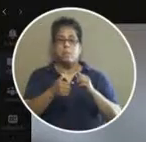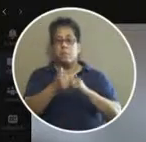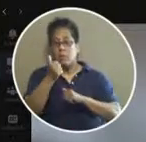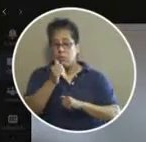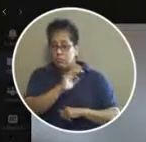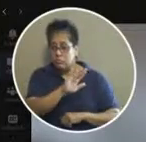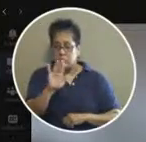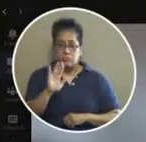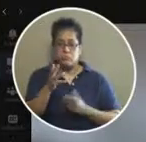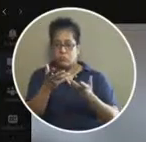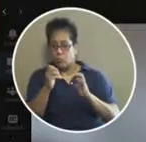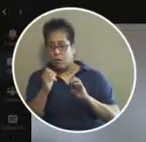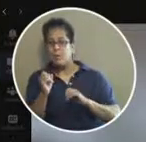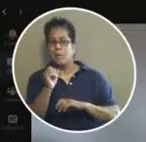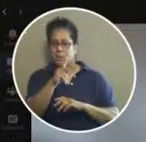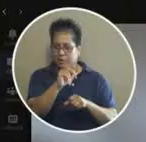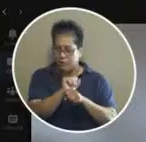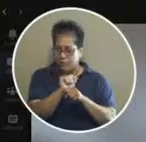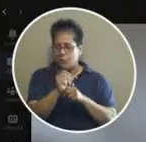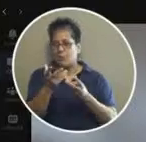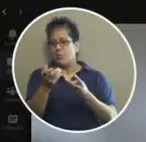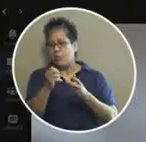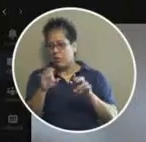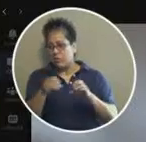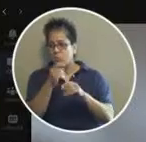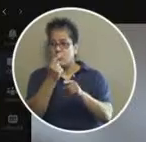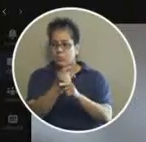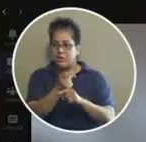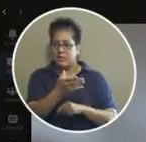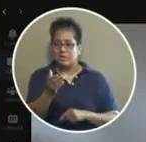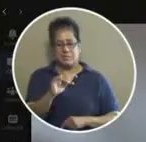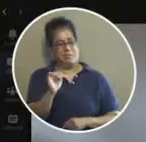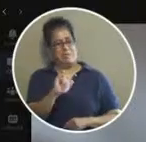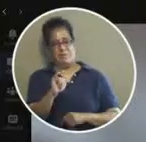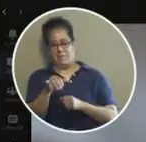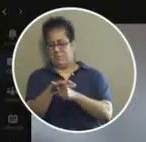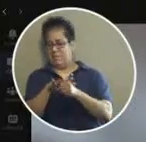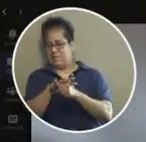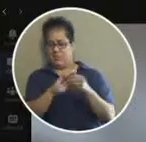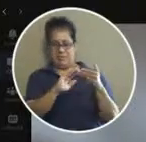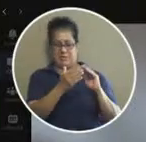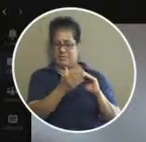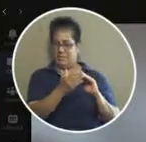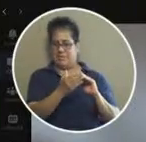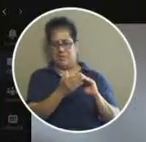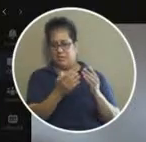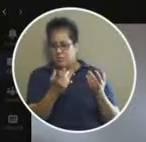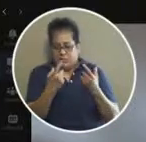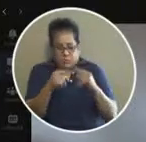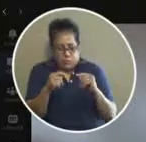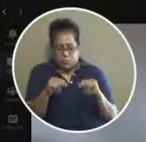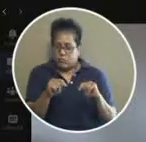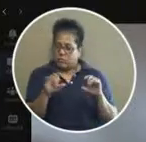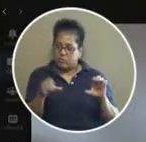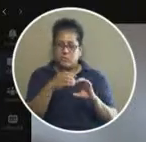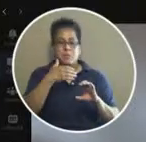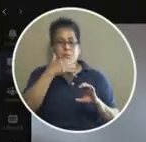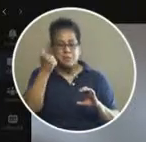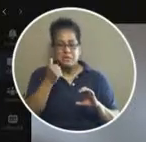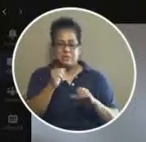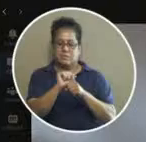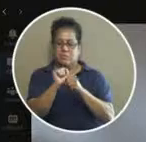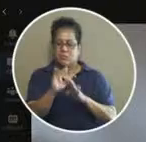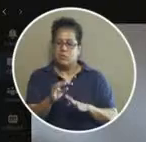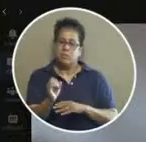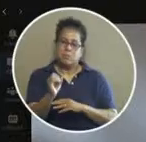you want to go back to work, want to do the right thing. Same thing for the county and the city. We're trying to do the best to get our employees